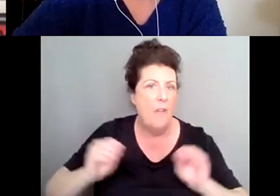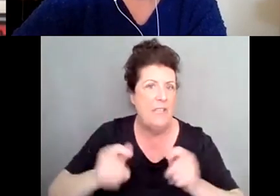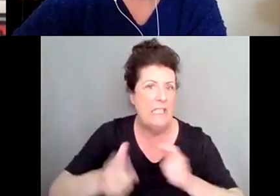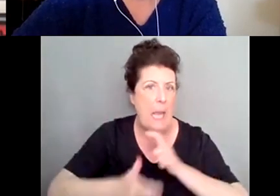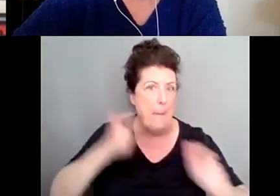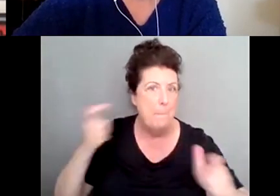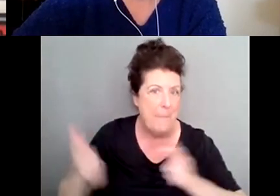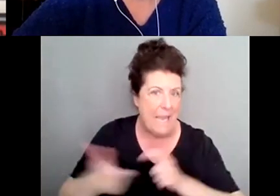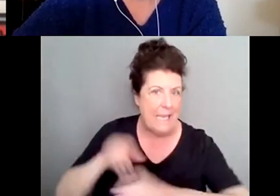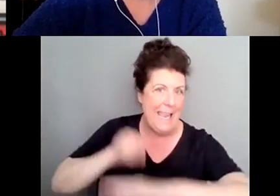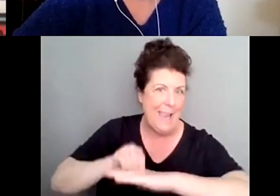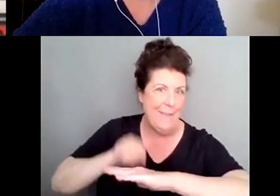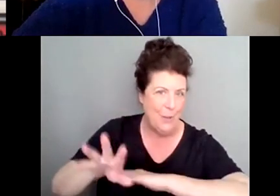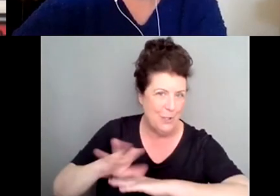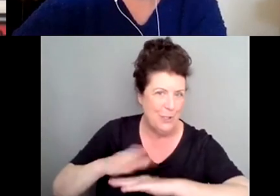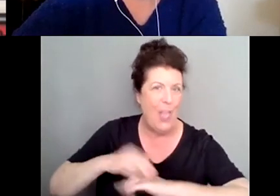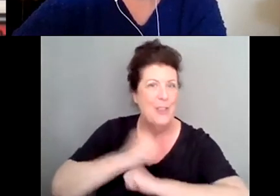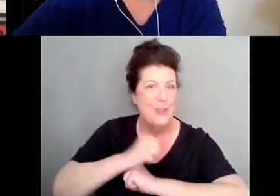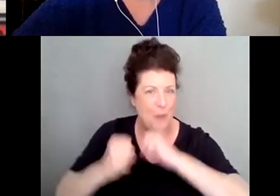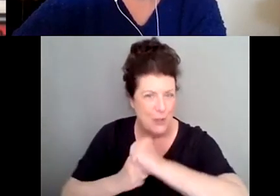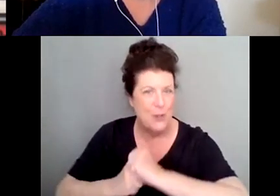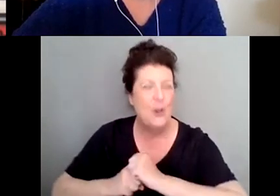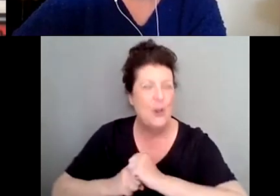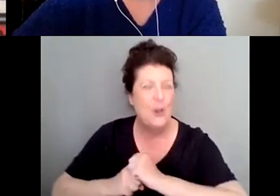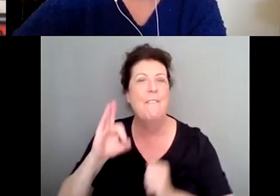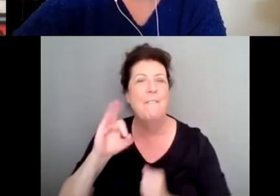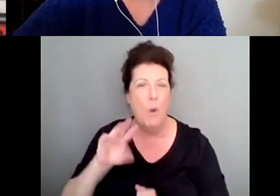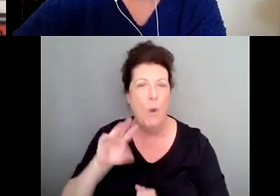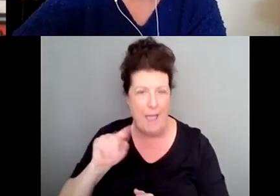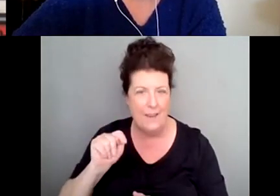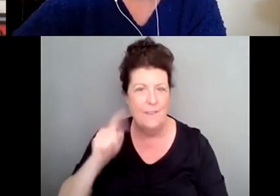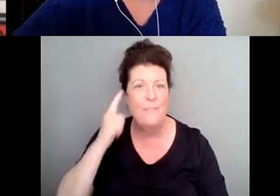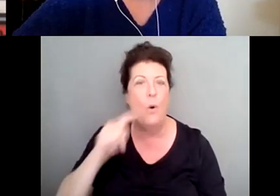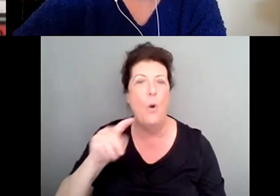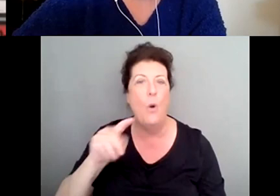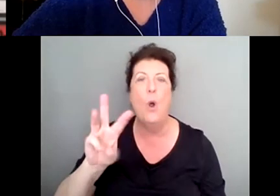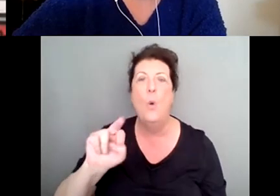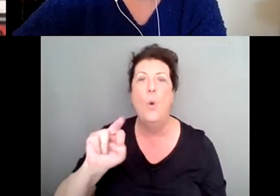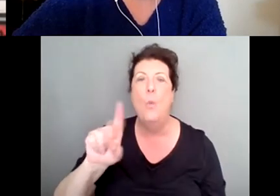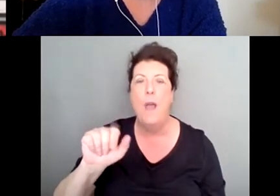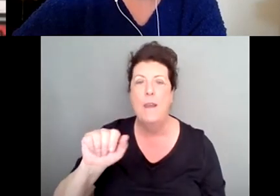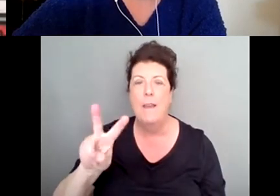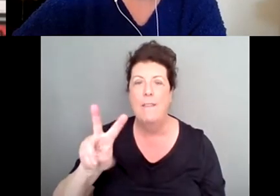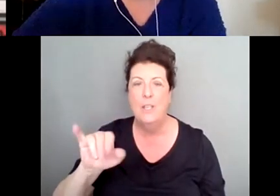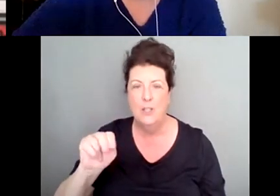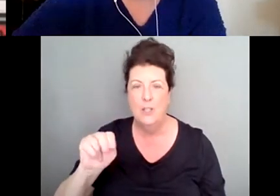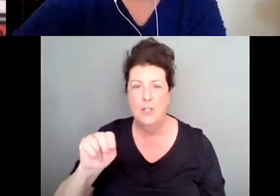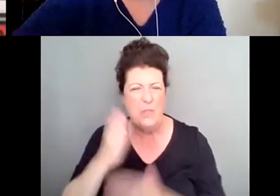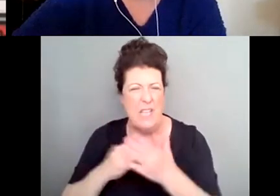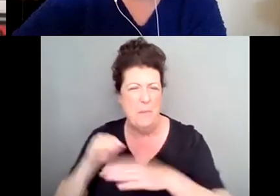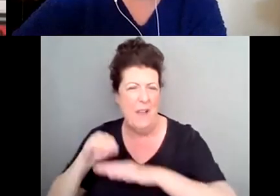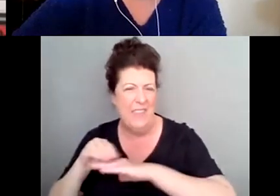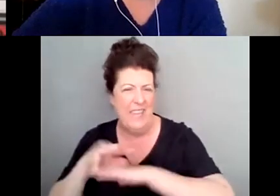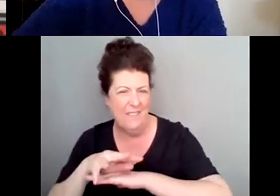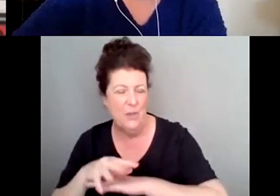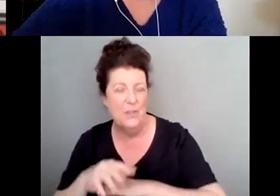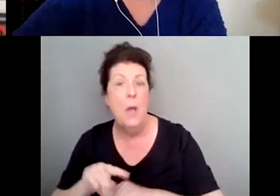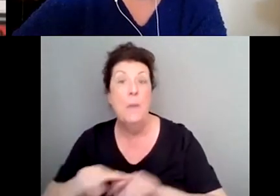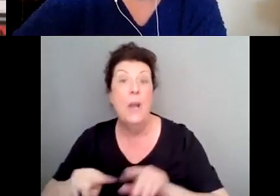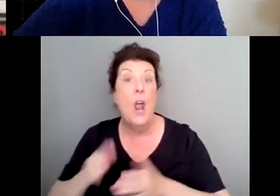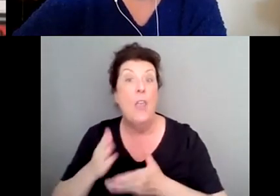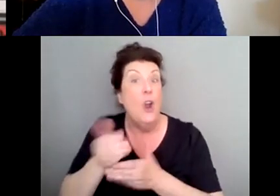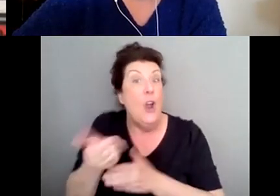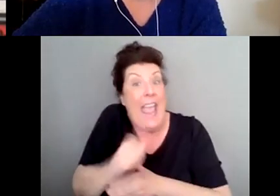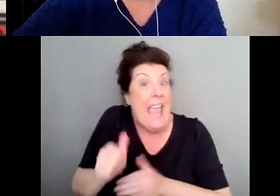WandaVision. Uh, we know some of the shows and scripts that influenced you. Um, are there any shows that people would be surprised to know